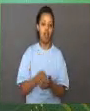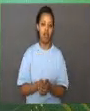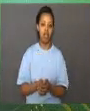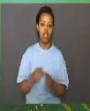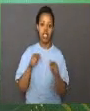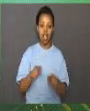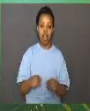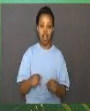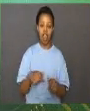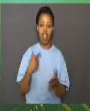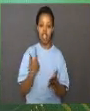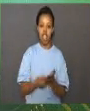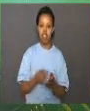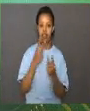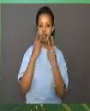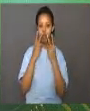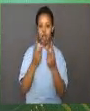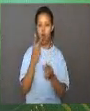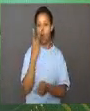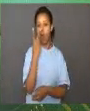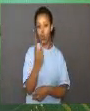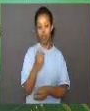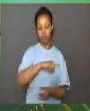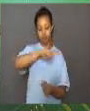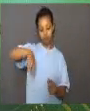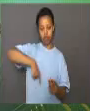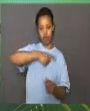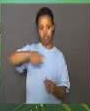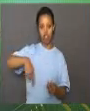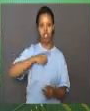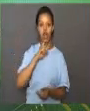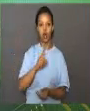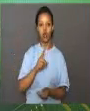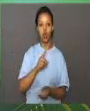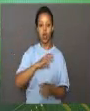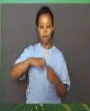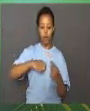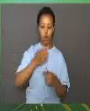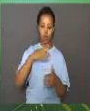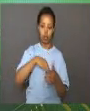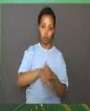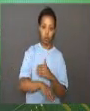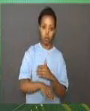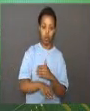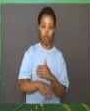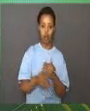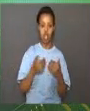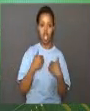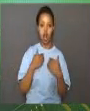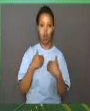Today, we are going to look at two cycles within the ecosystem in